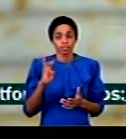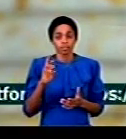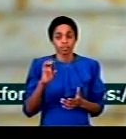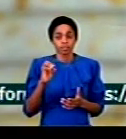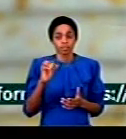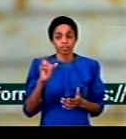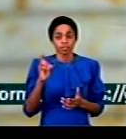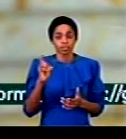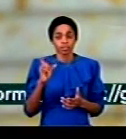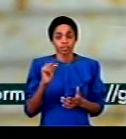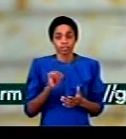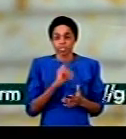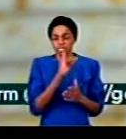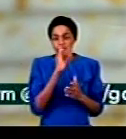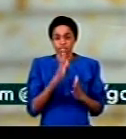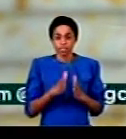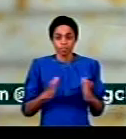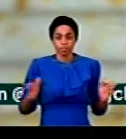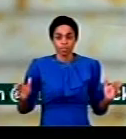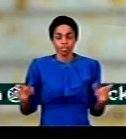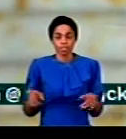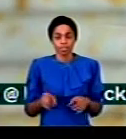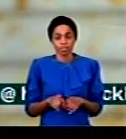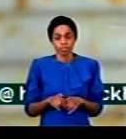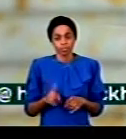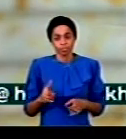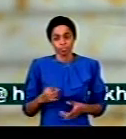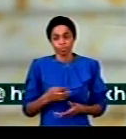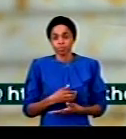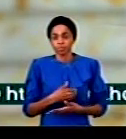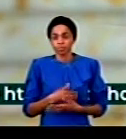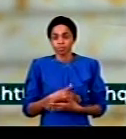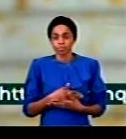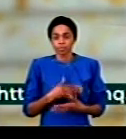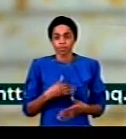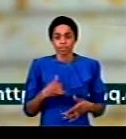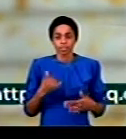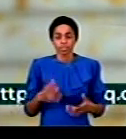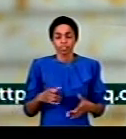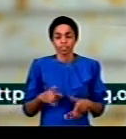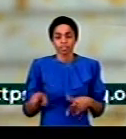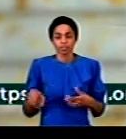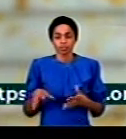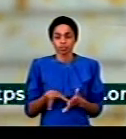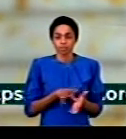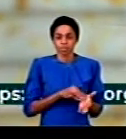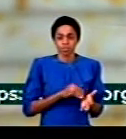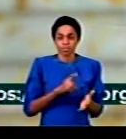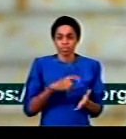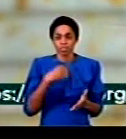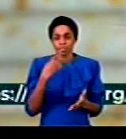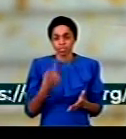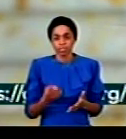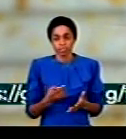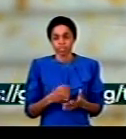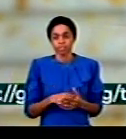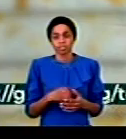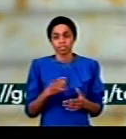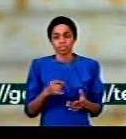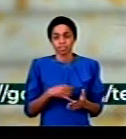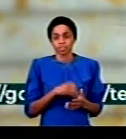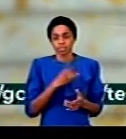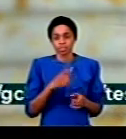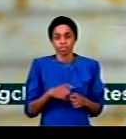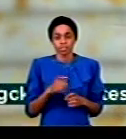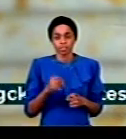a 9-month pregnancy." You know, that was how big the fibroid was. But I kept trusting God. I got to a point, I was told